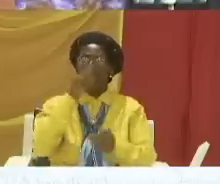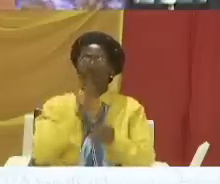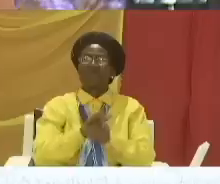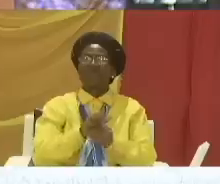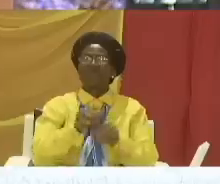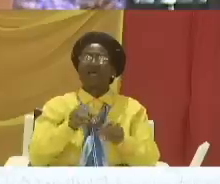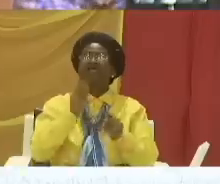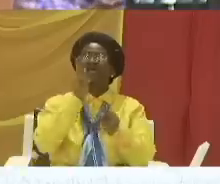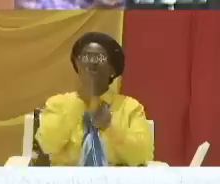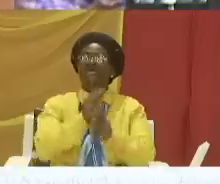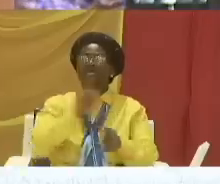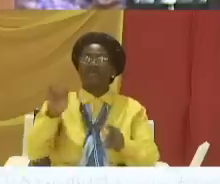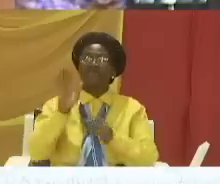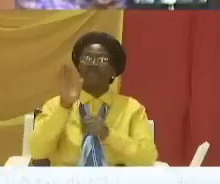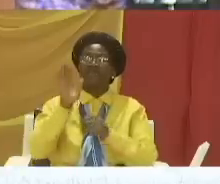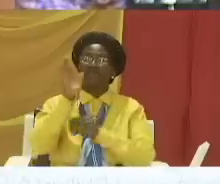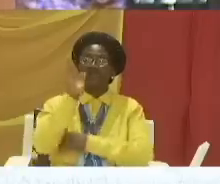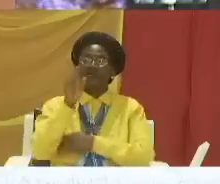For as long as